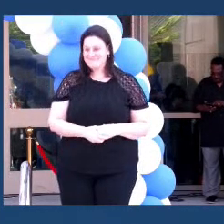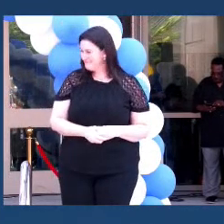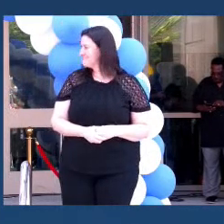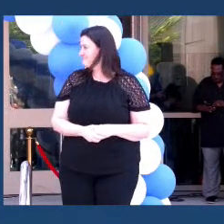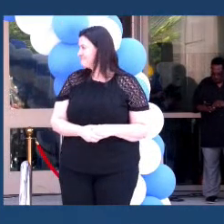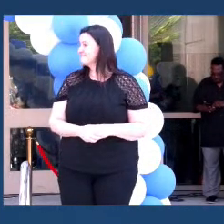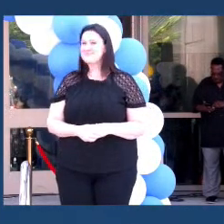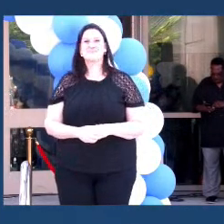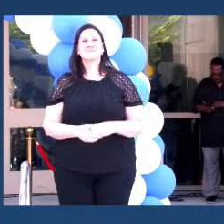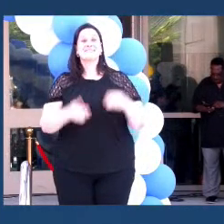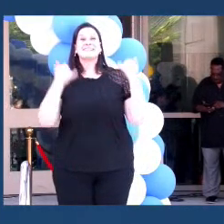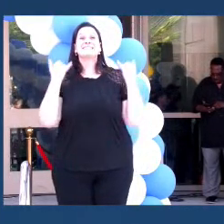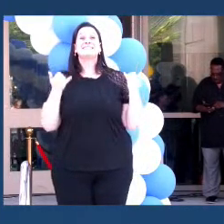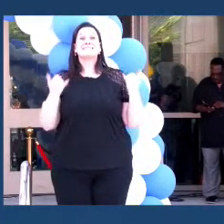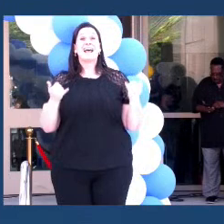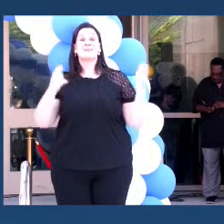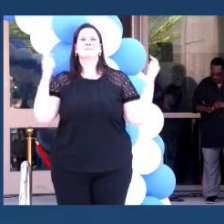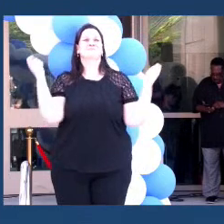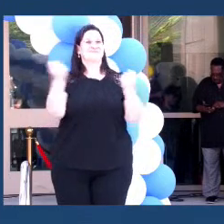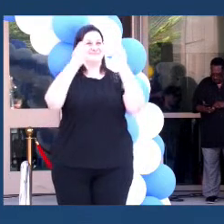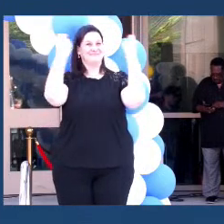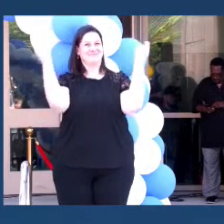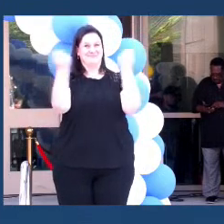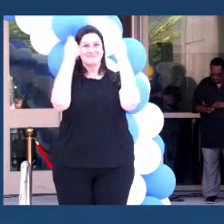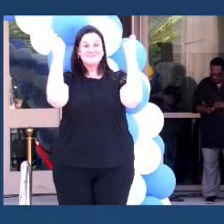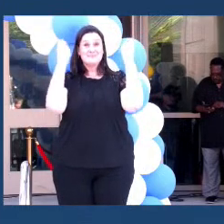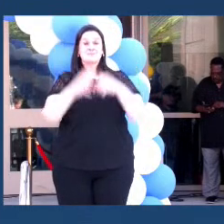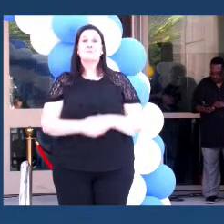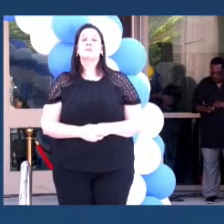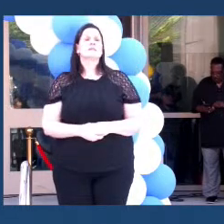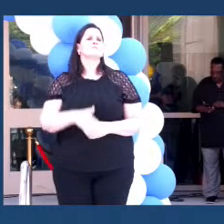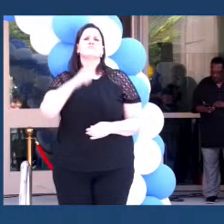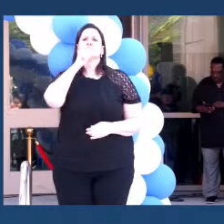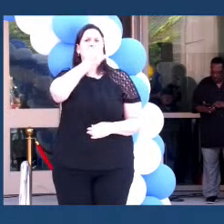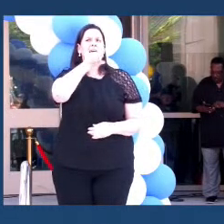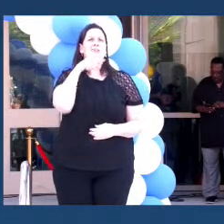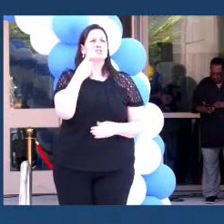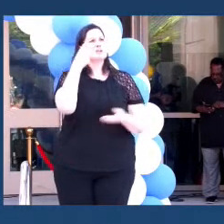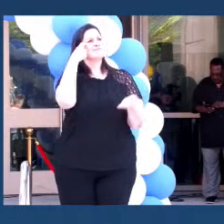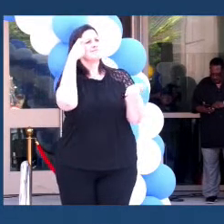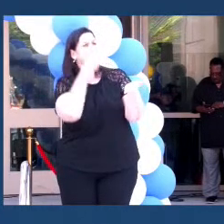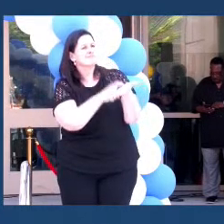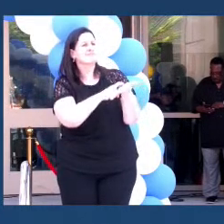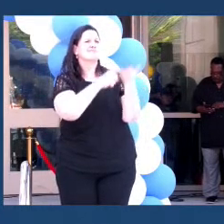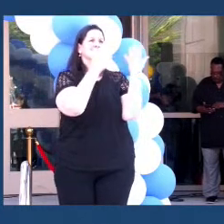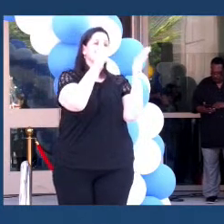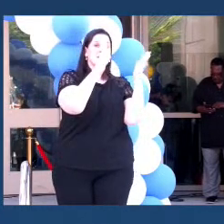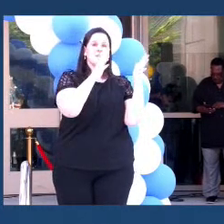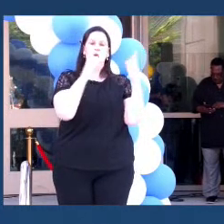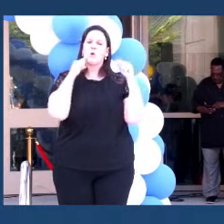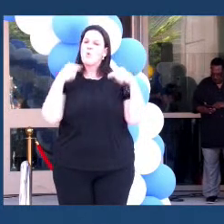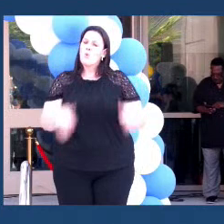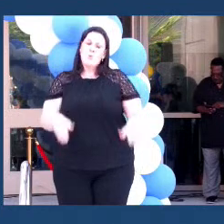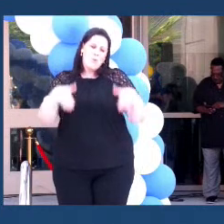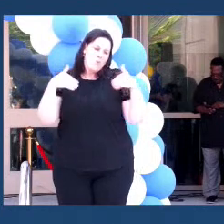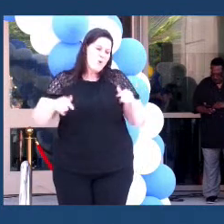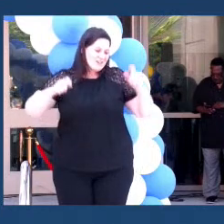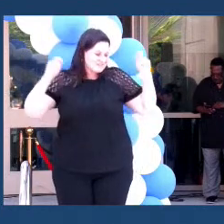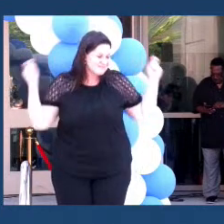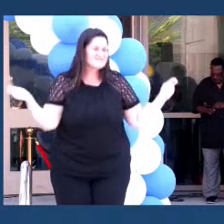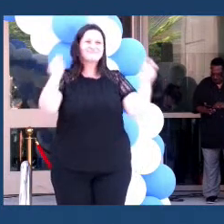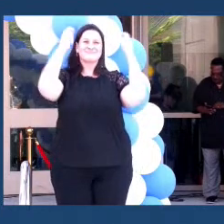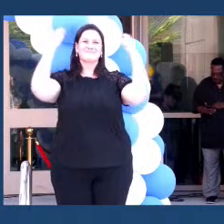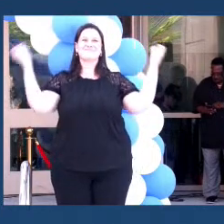And today we want to celebrate that. We want this to be more than just the recognition. We want this to be an absolute celebration